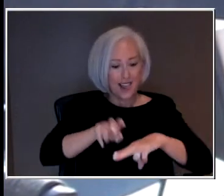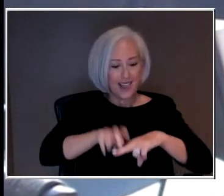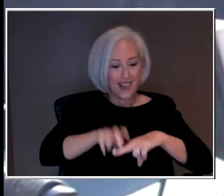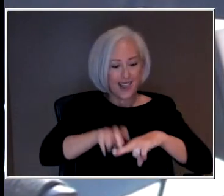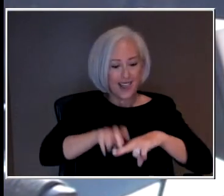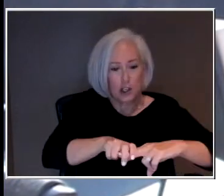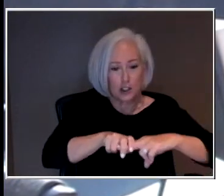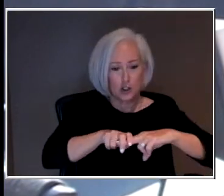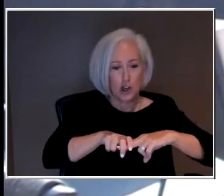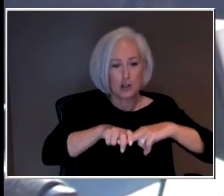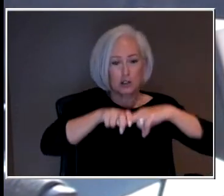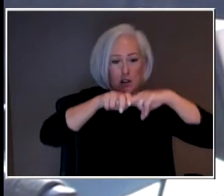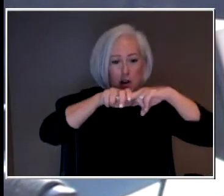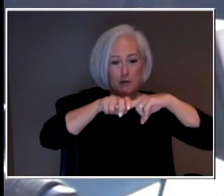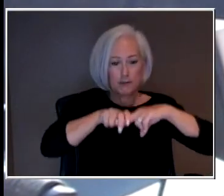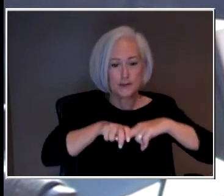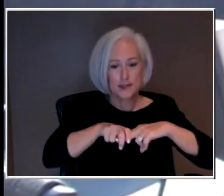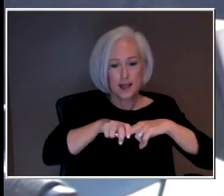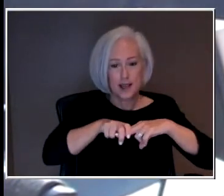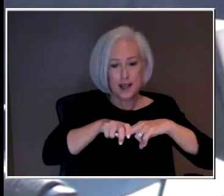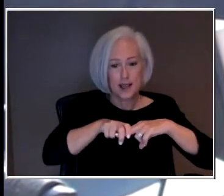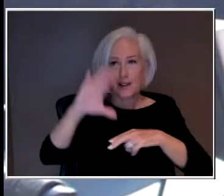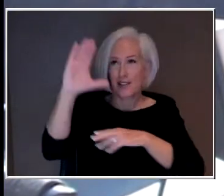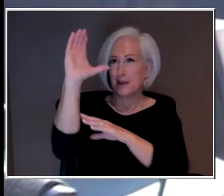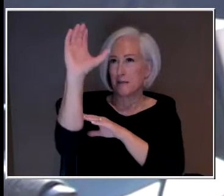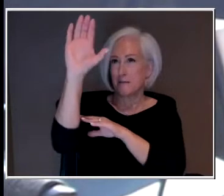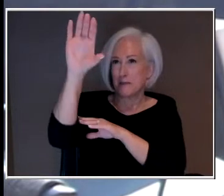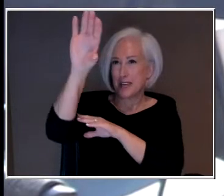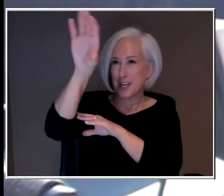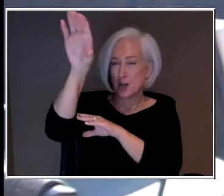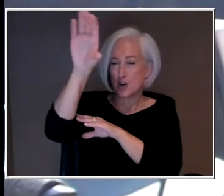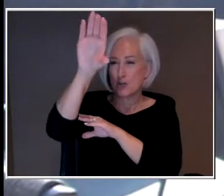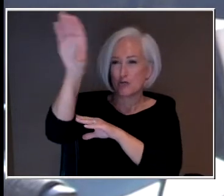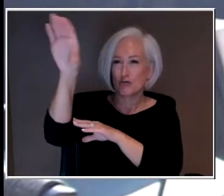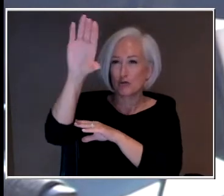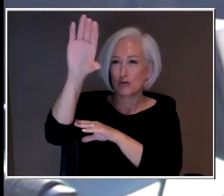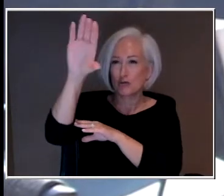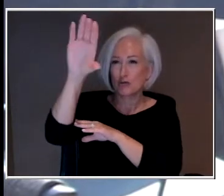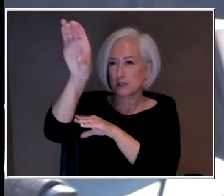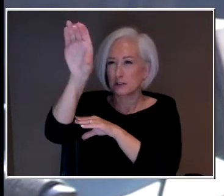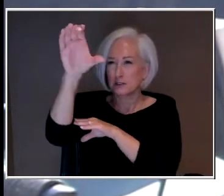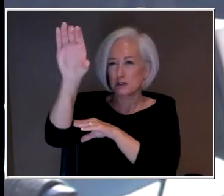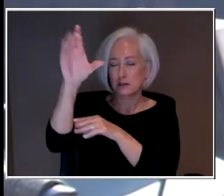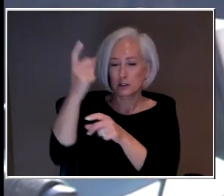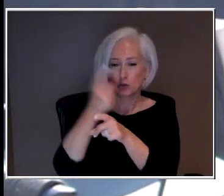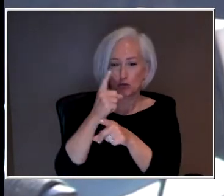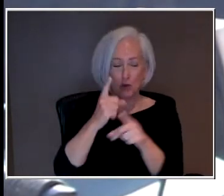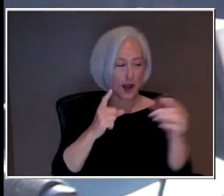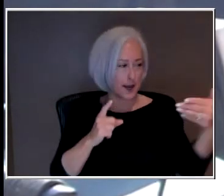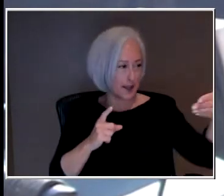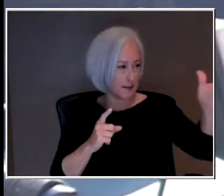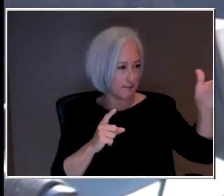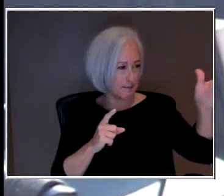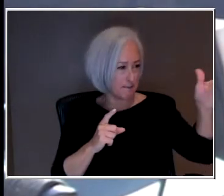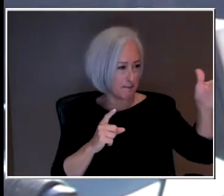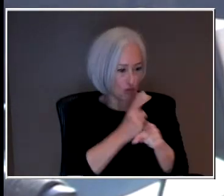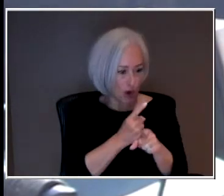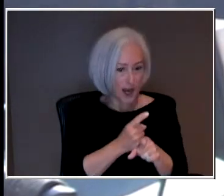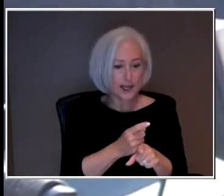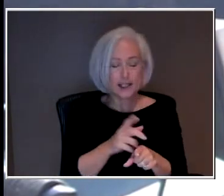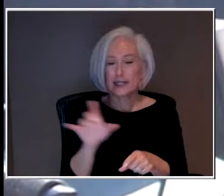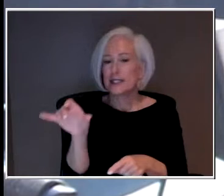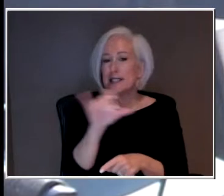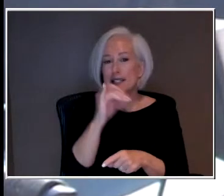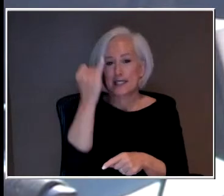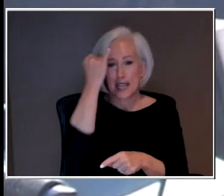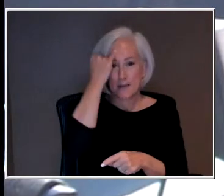to get the mirror adjusted just right. You want to get everything just perfect. So then, subsequently, when you have that car 3